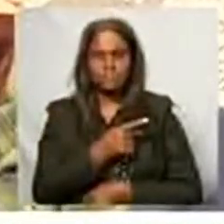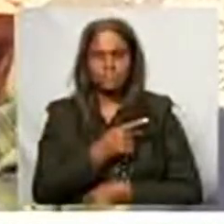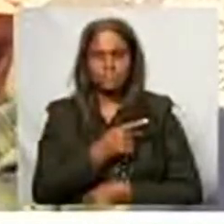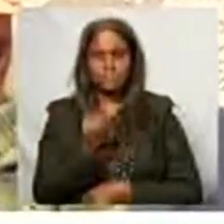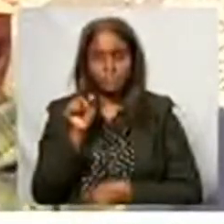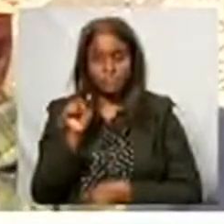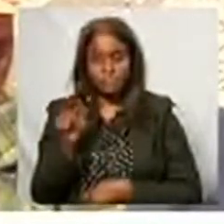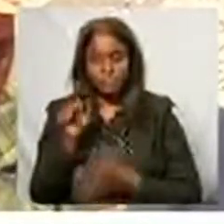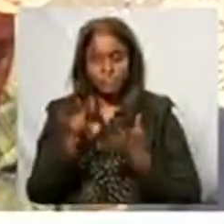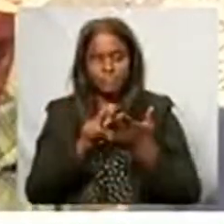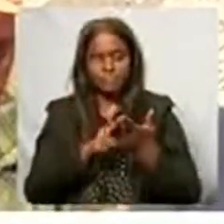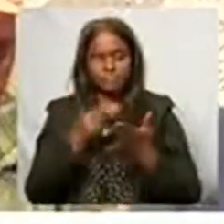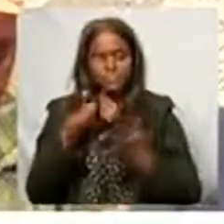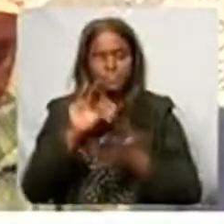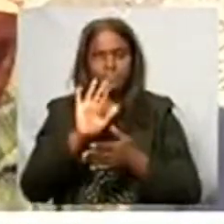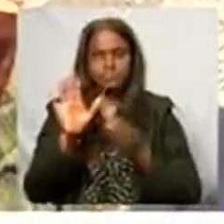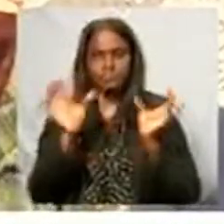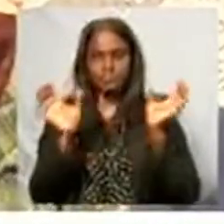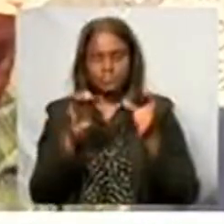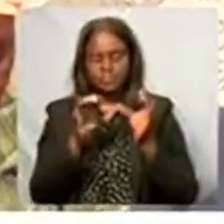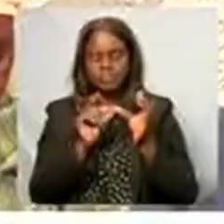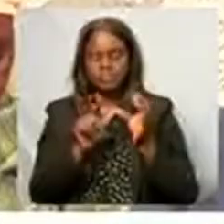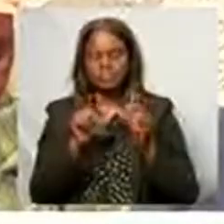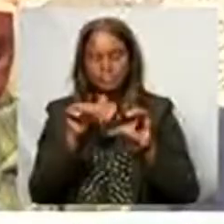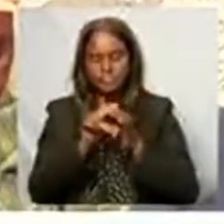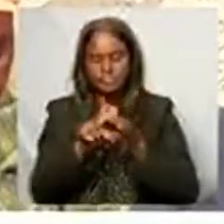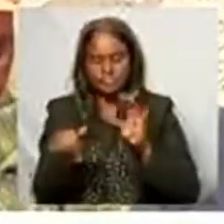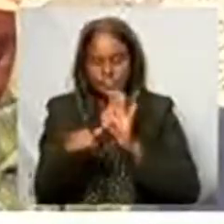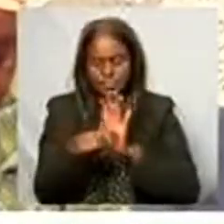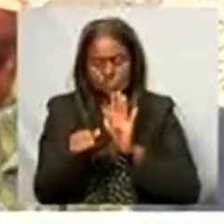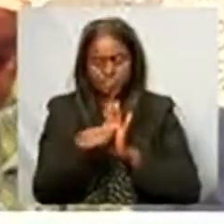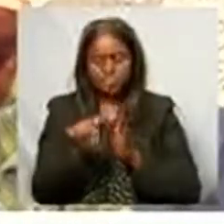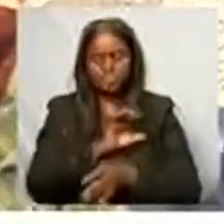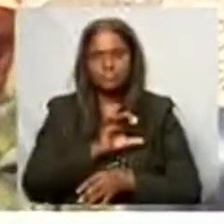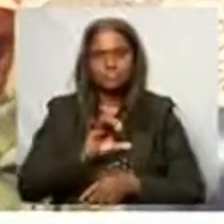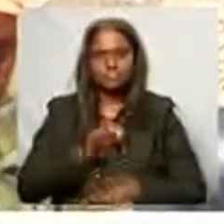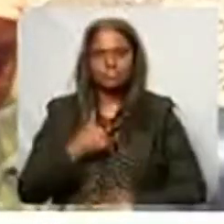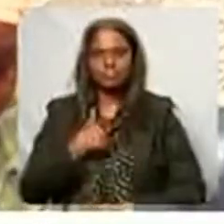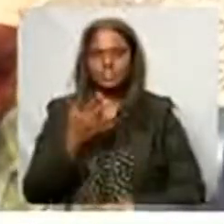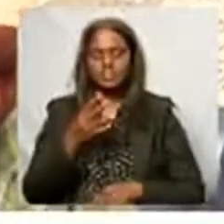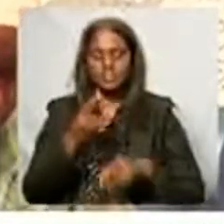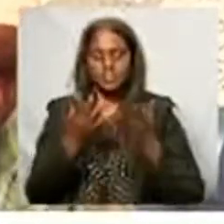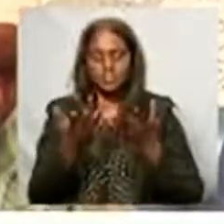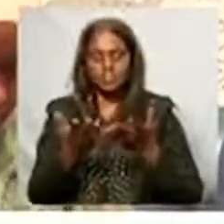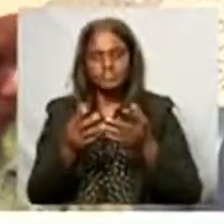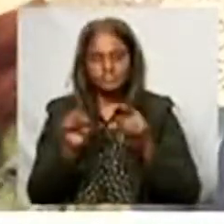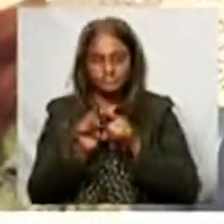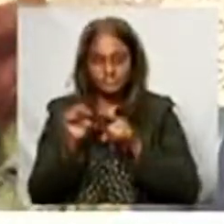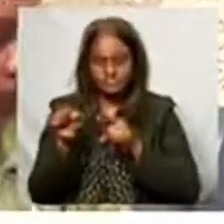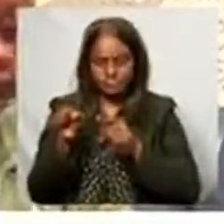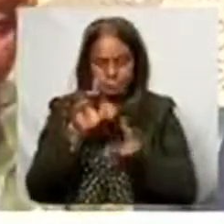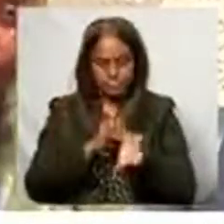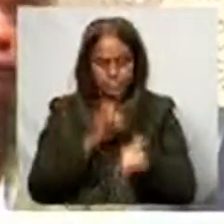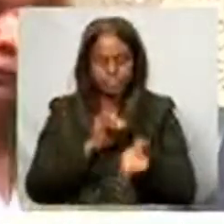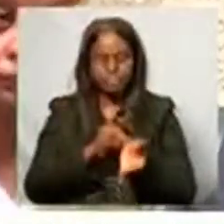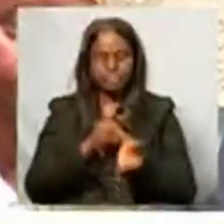which is the report of your committee on parastatal bodies, chaired by Honorable Dr.